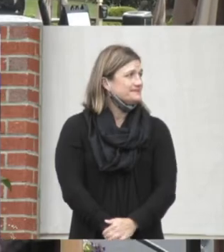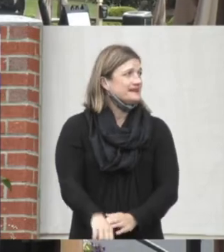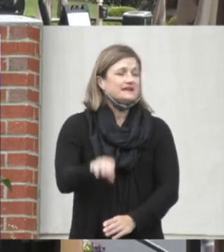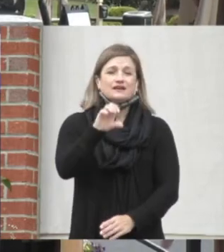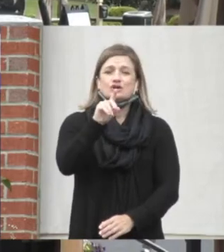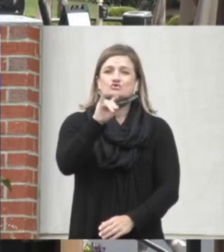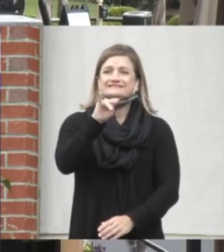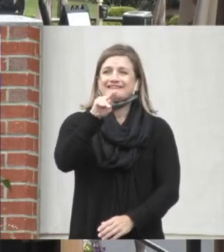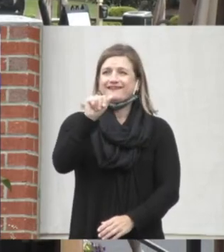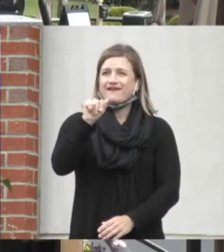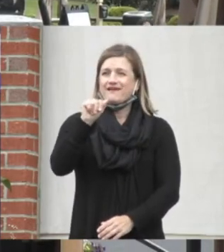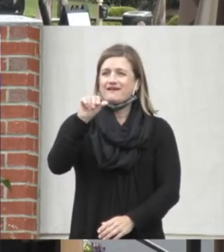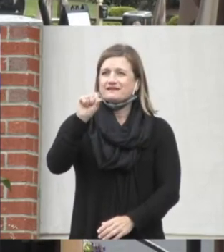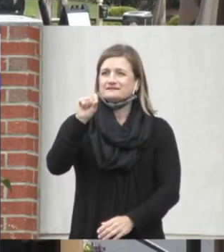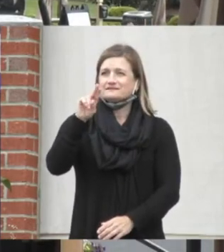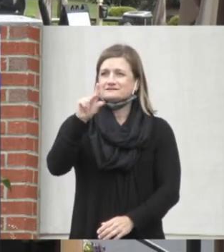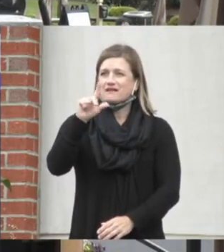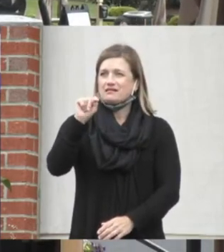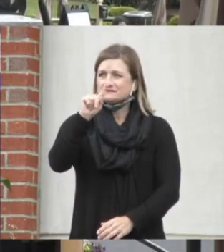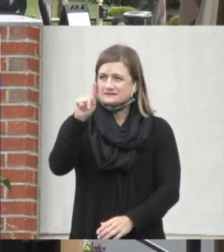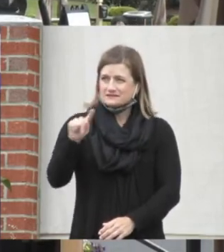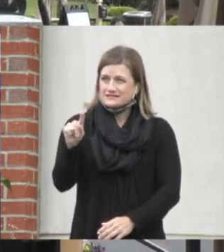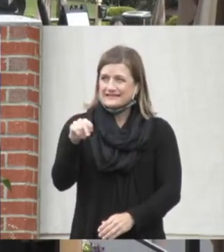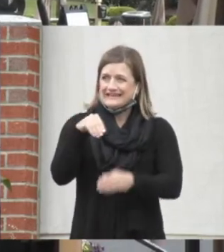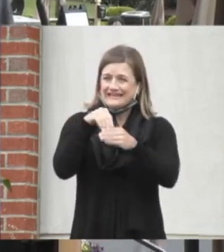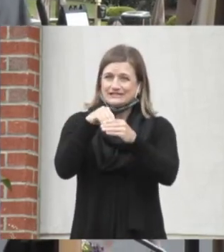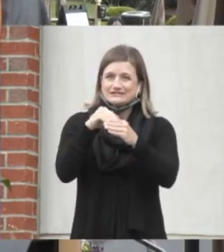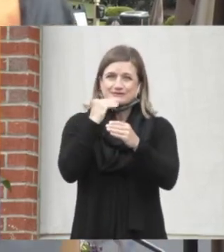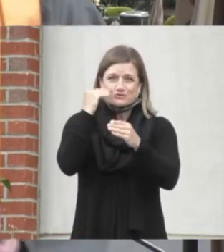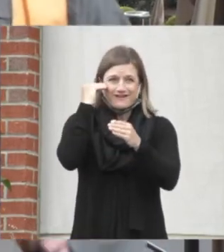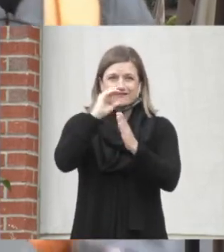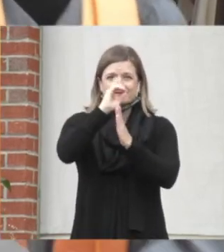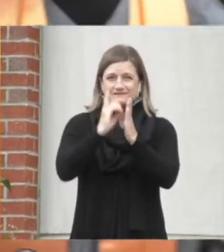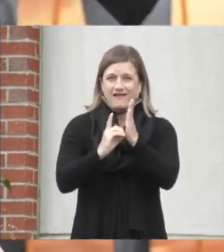Persida Stultz, Interior Design.